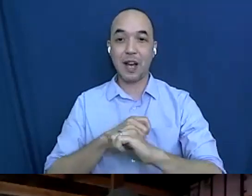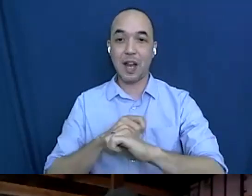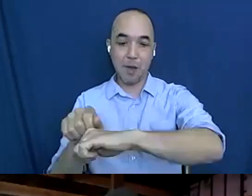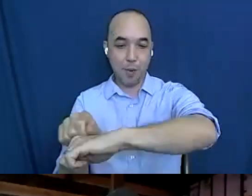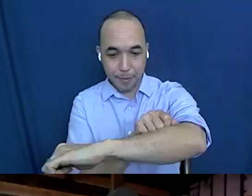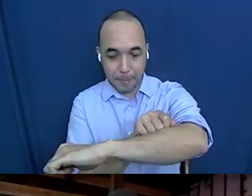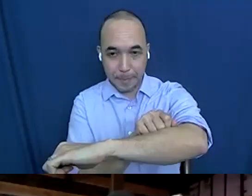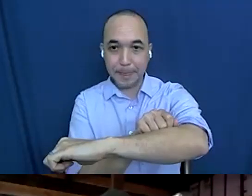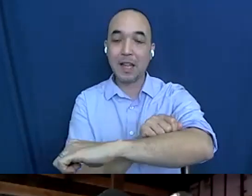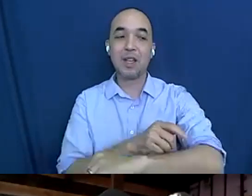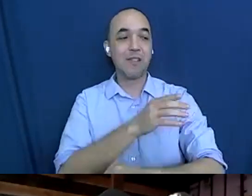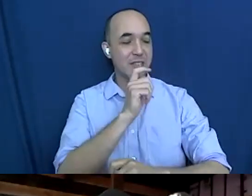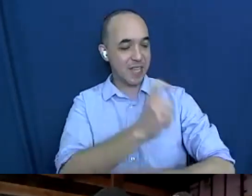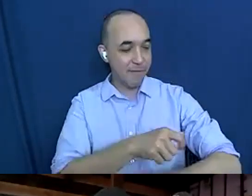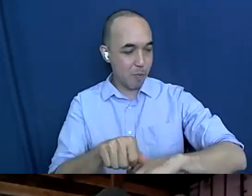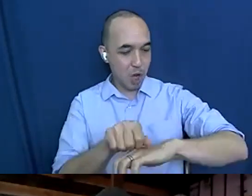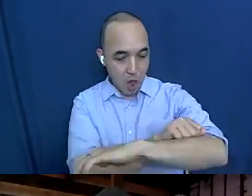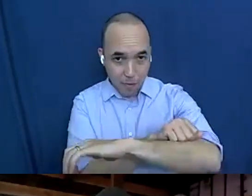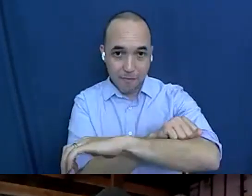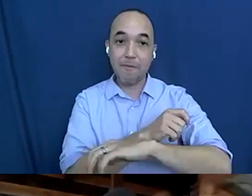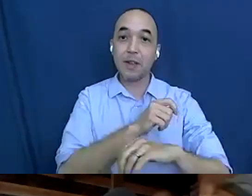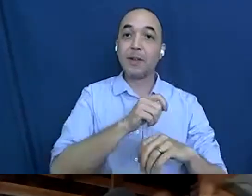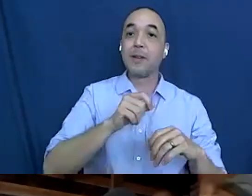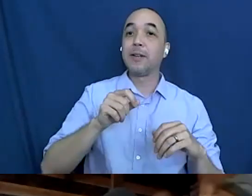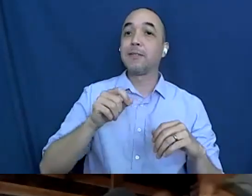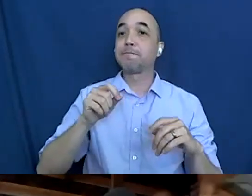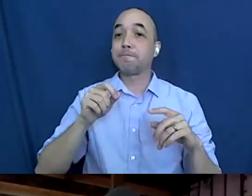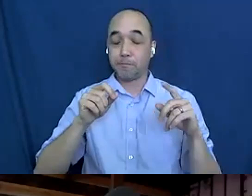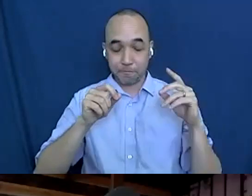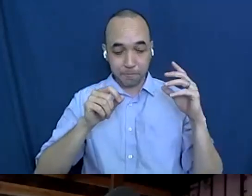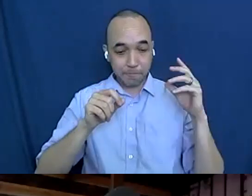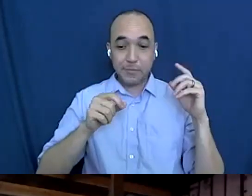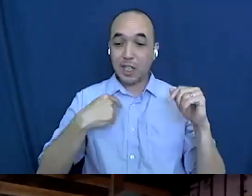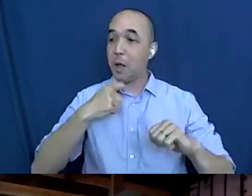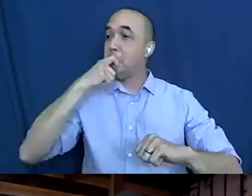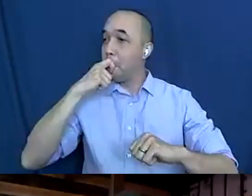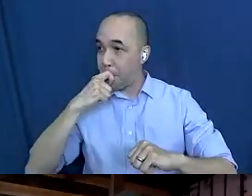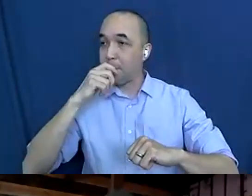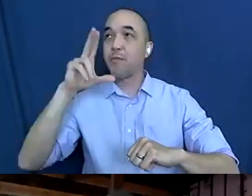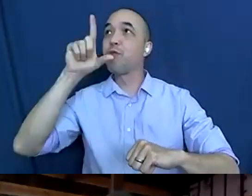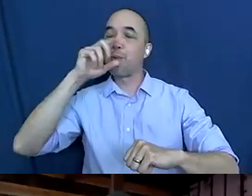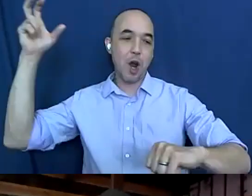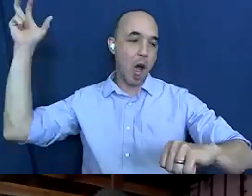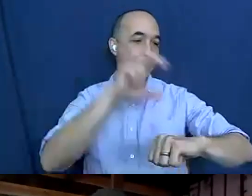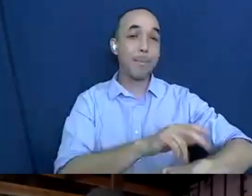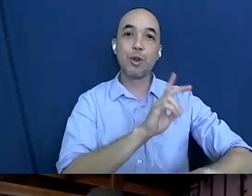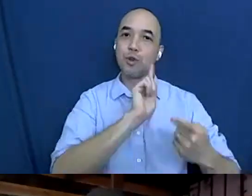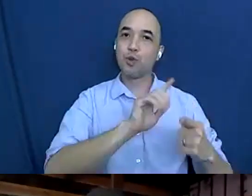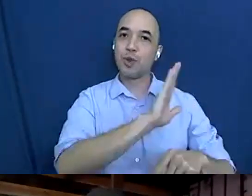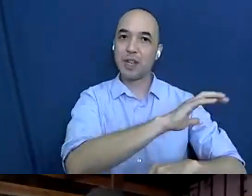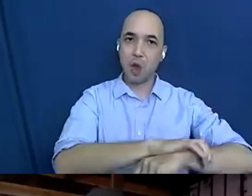long as there's a walkway, a pathway, anything that you can go down through, There's no limitations on being a